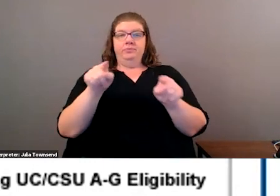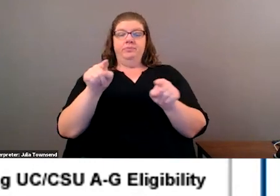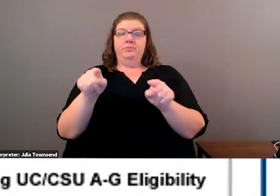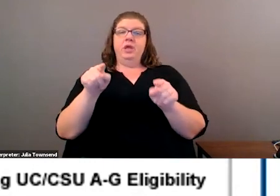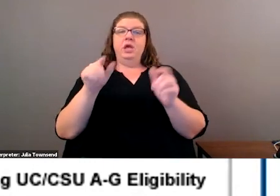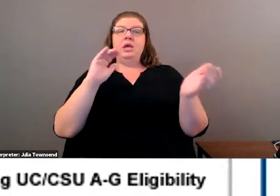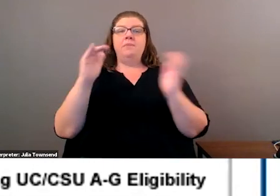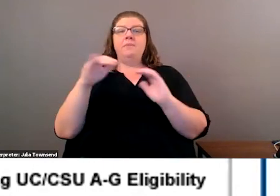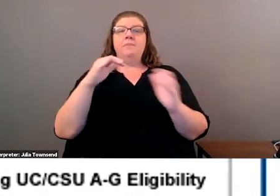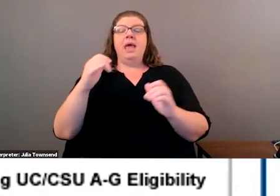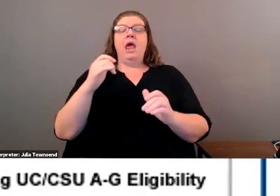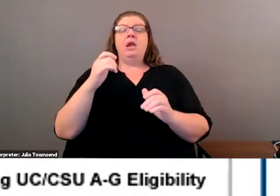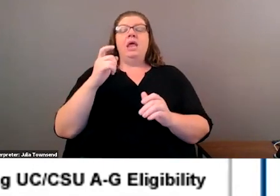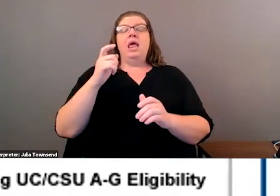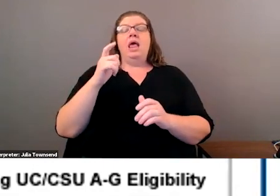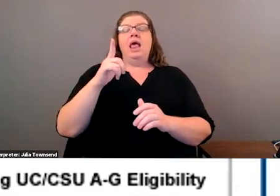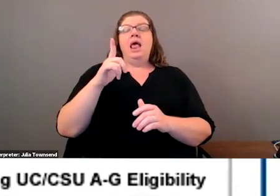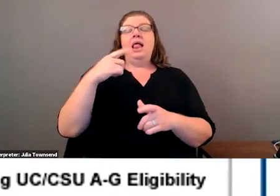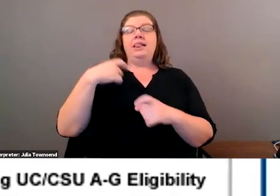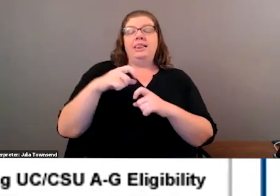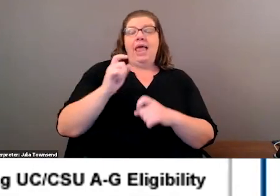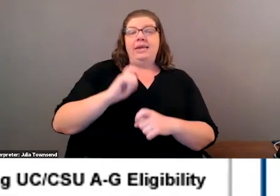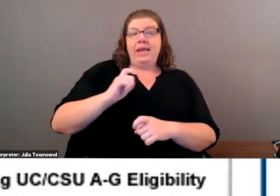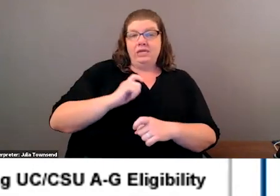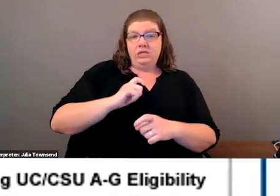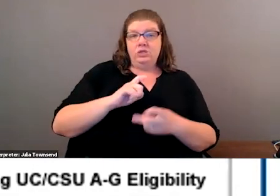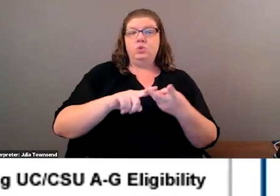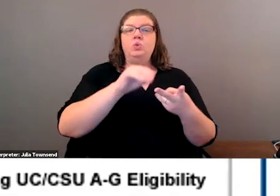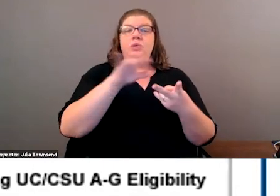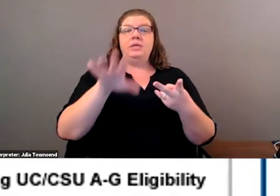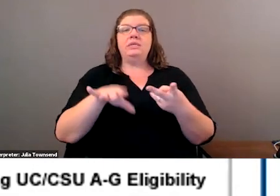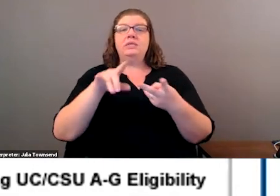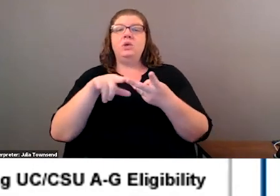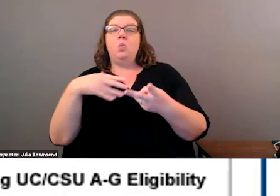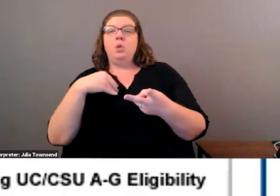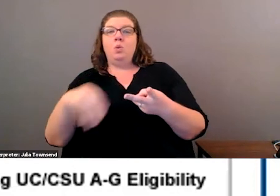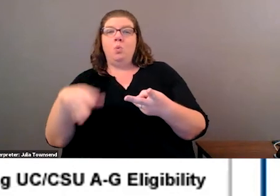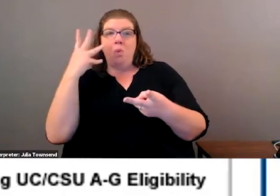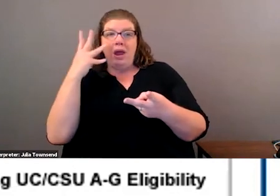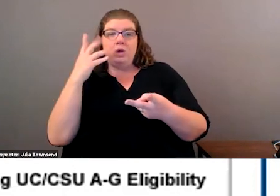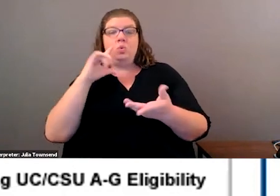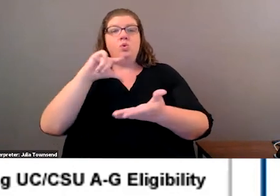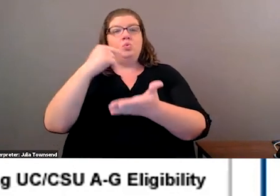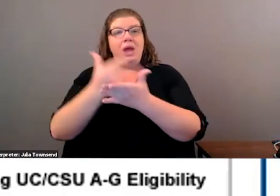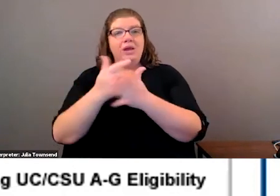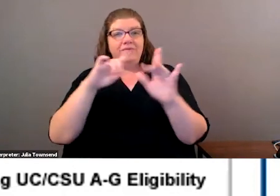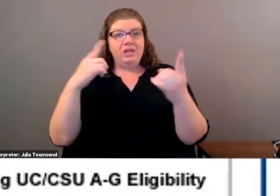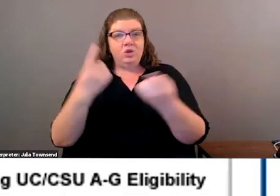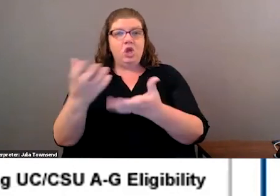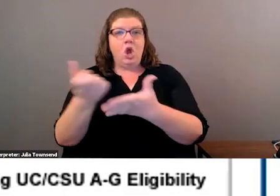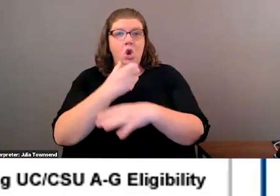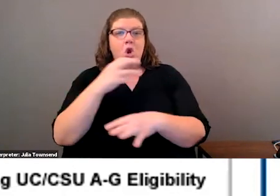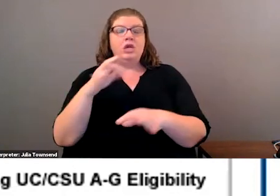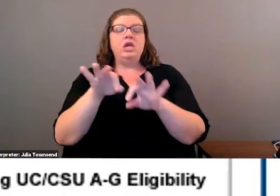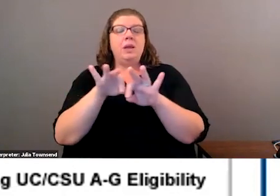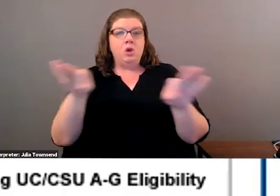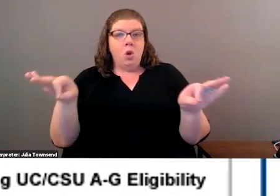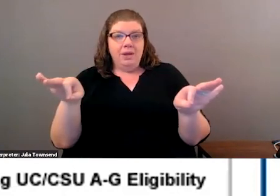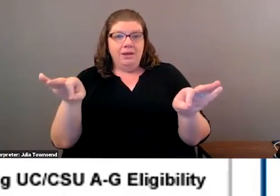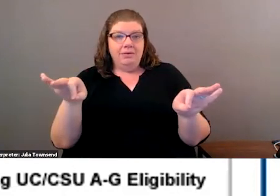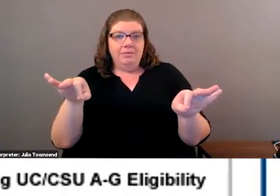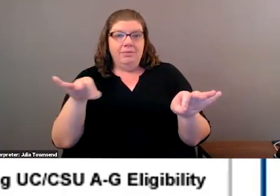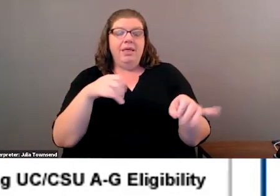compare Latinx students with white students. These are students who've graduated from their district, they've earned a diploma, and you can see